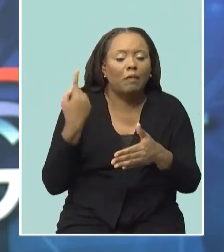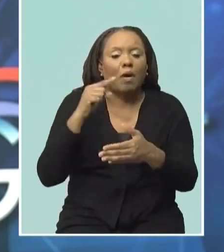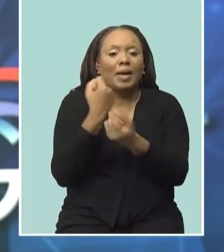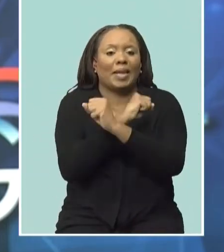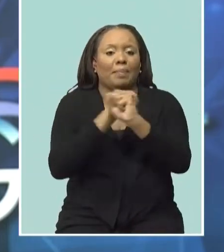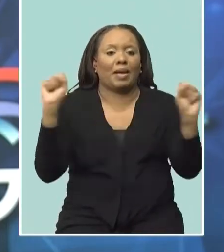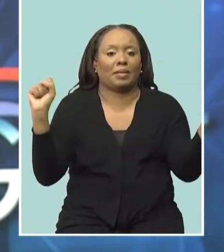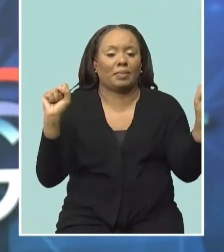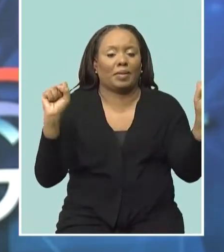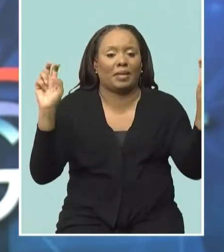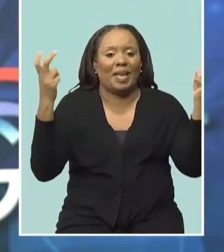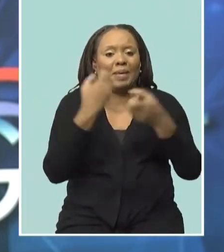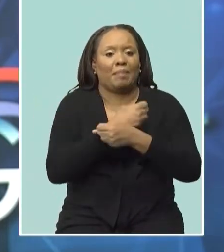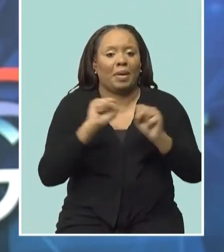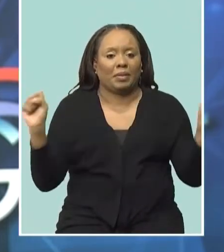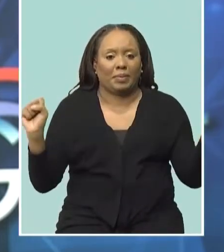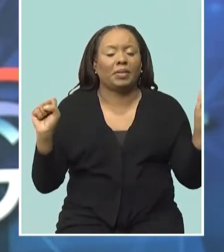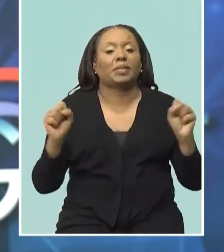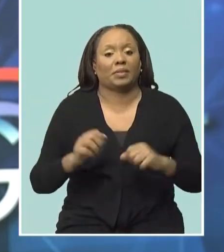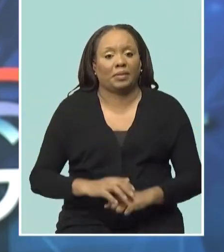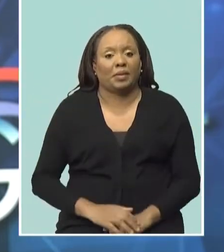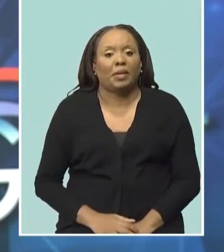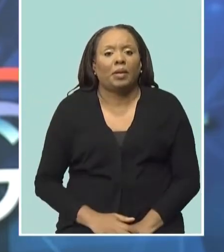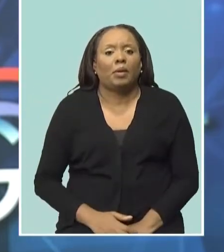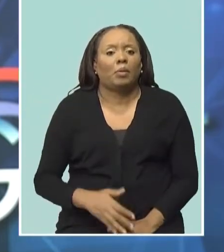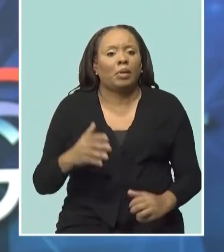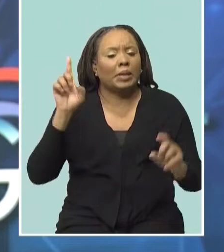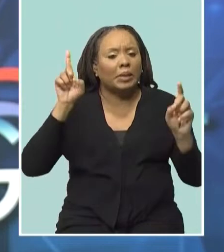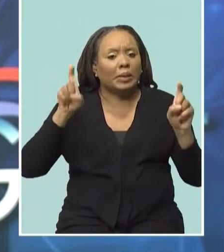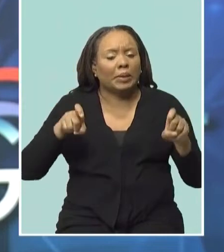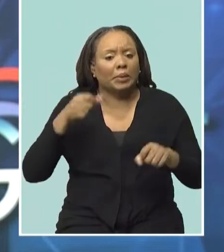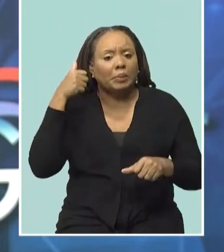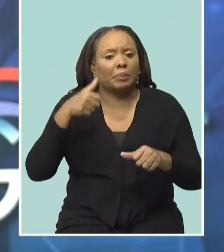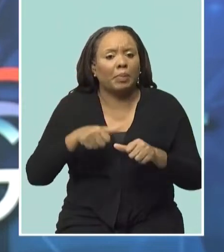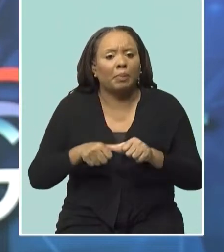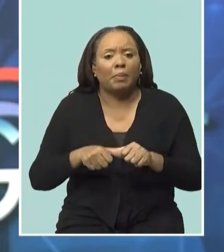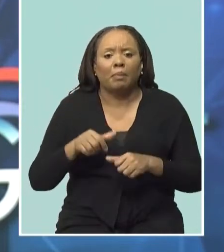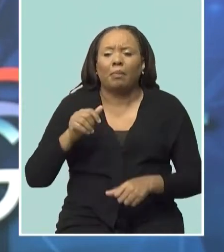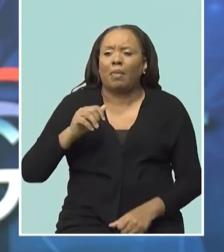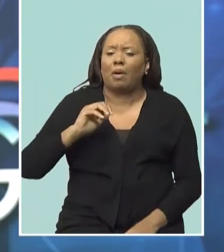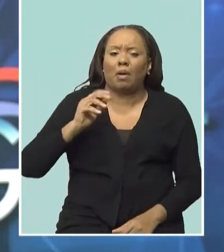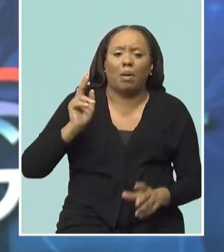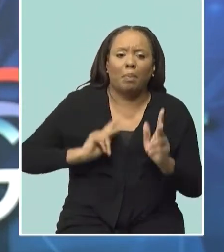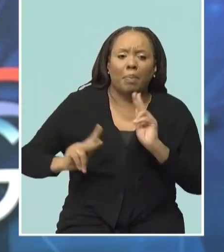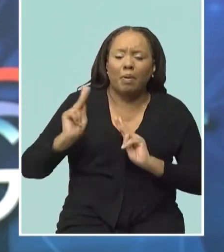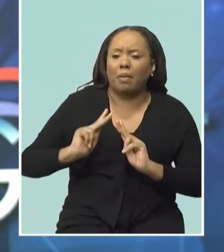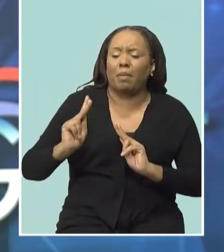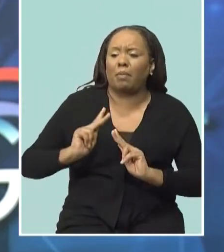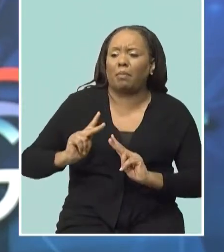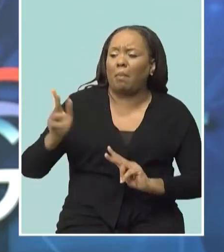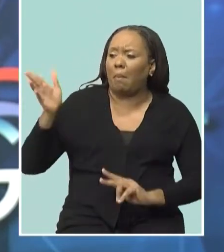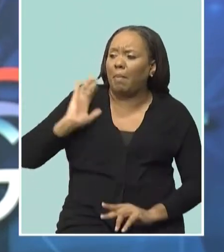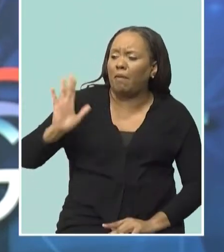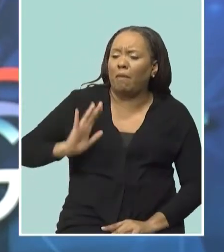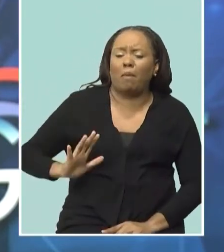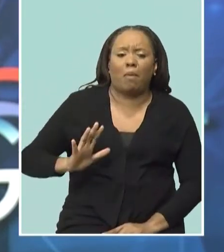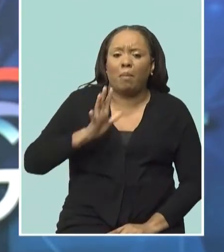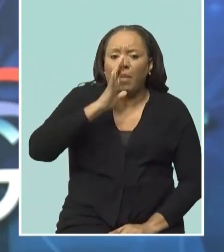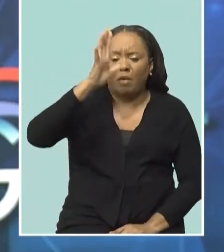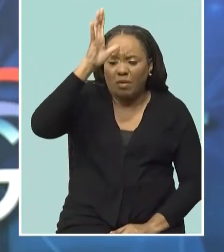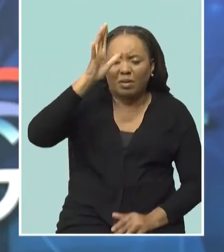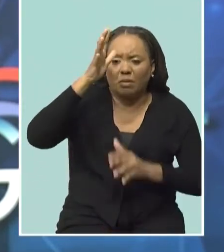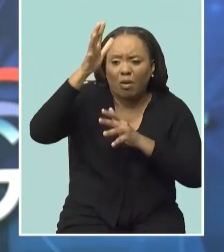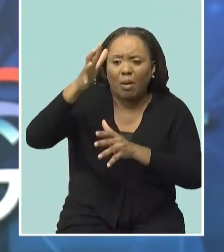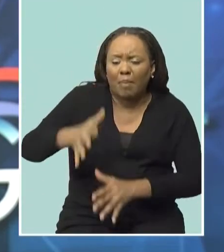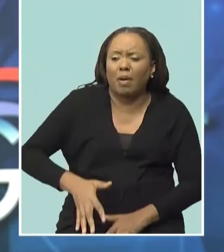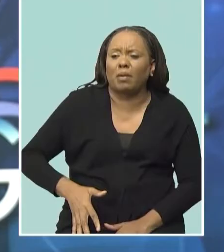on commemorating the sacrifices and struggles of our foreparents by honoring and celebrating their courage and resilience.